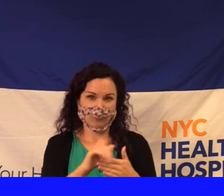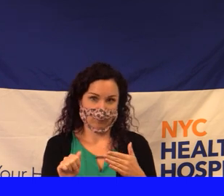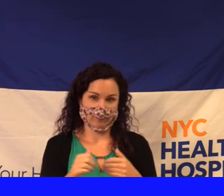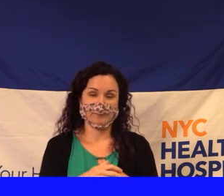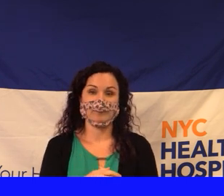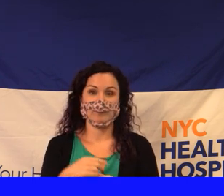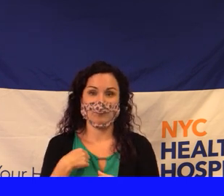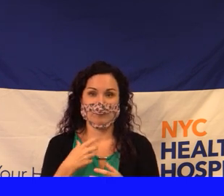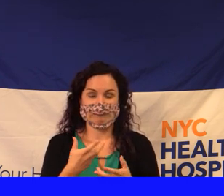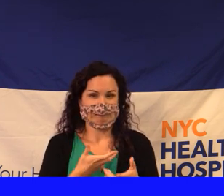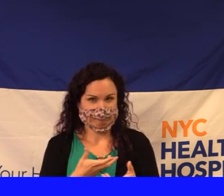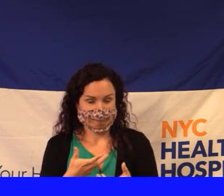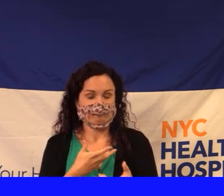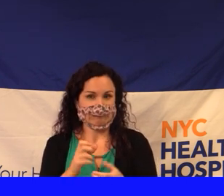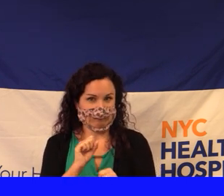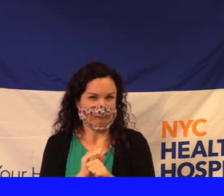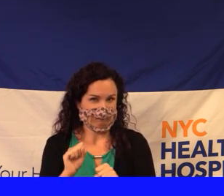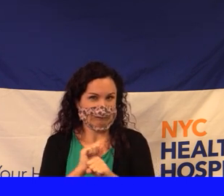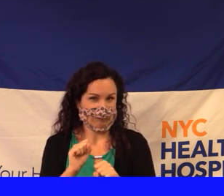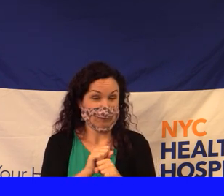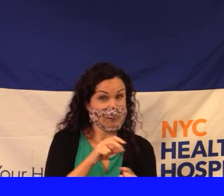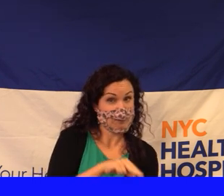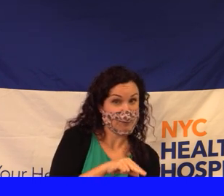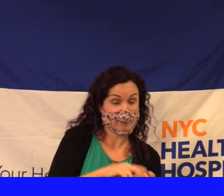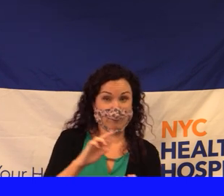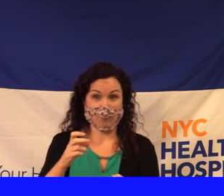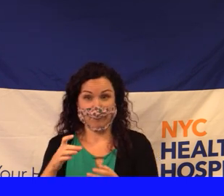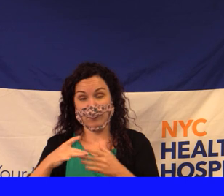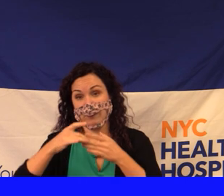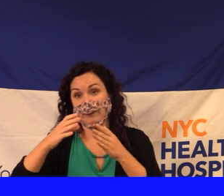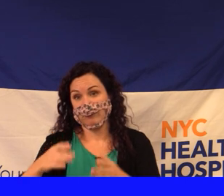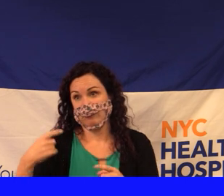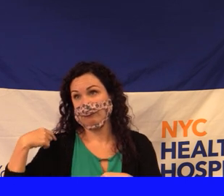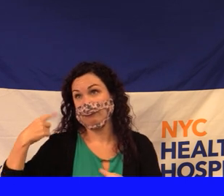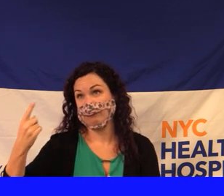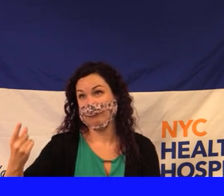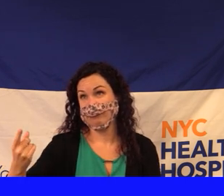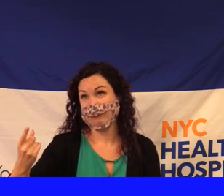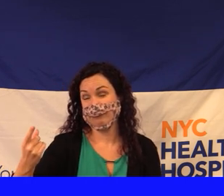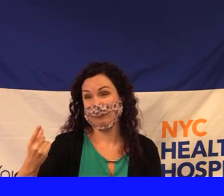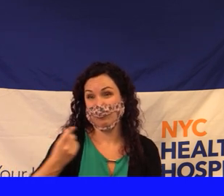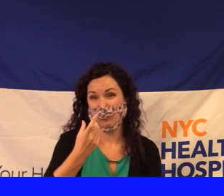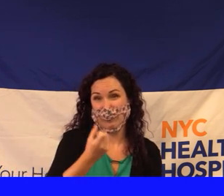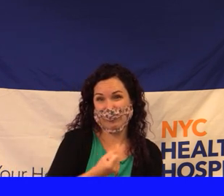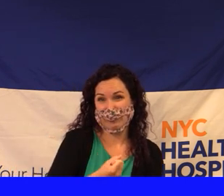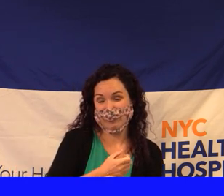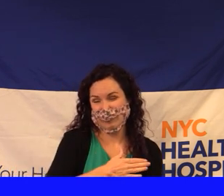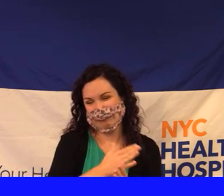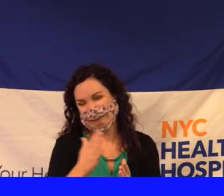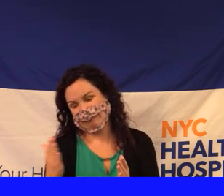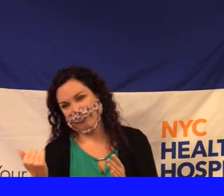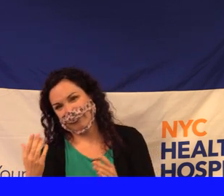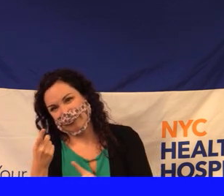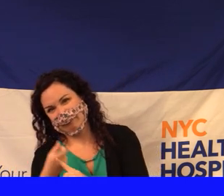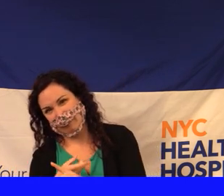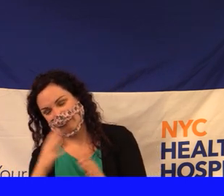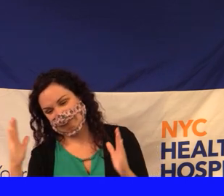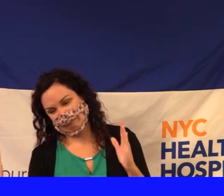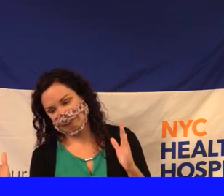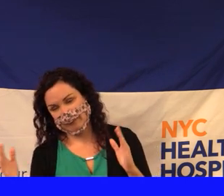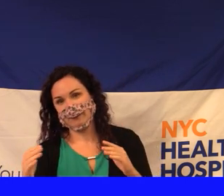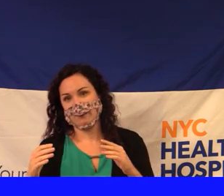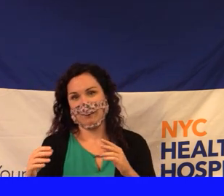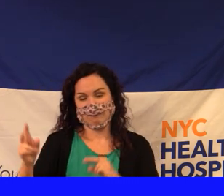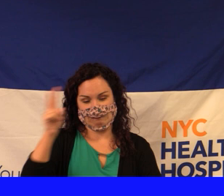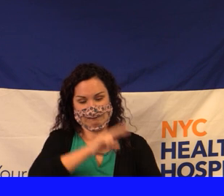we did extensive work with nursing and pharmacy leadership over the past year to 15 months of reviewing all of